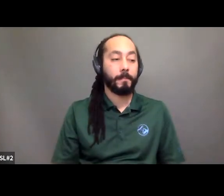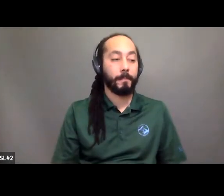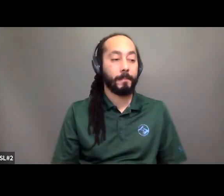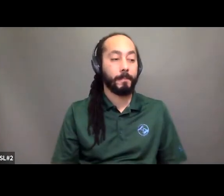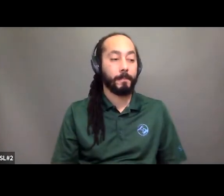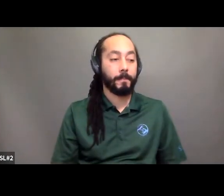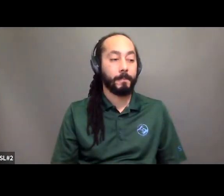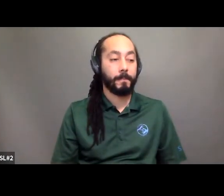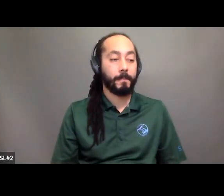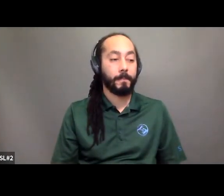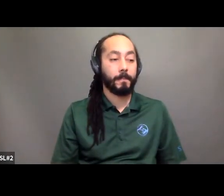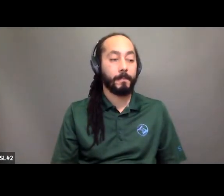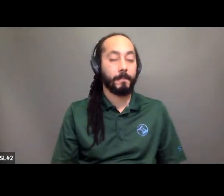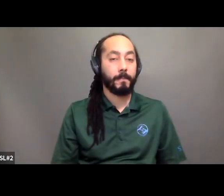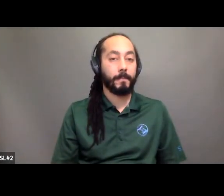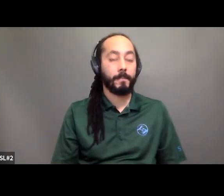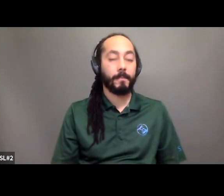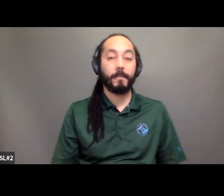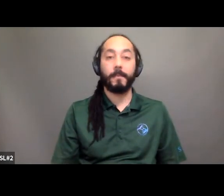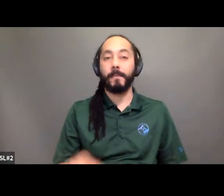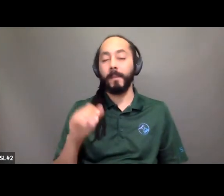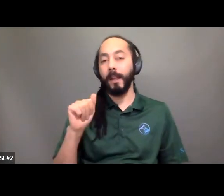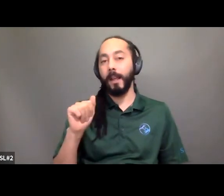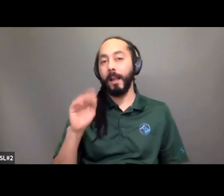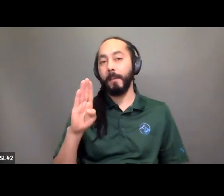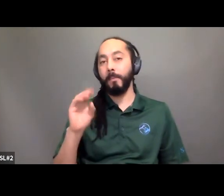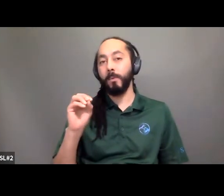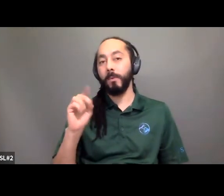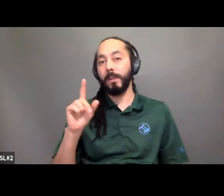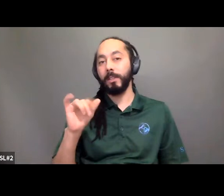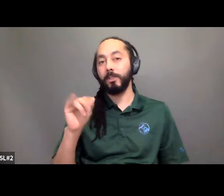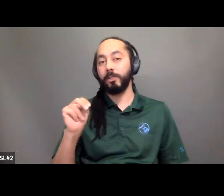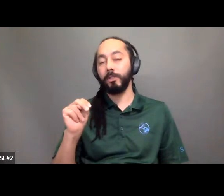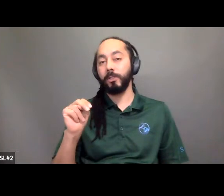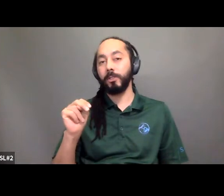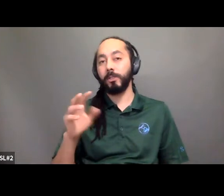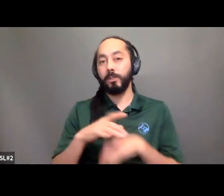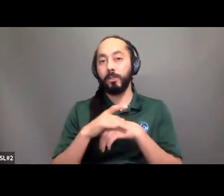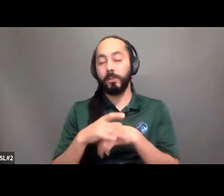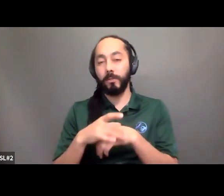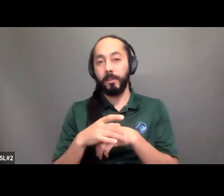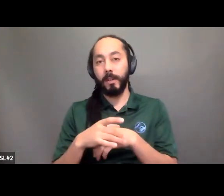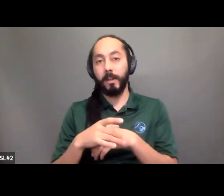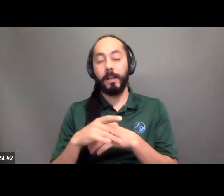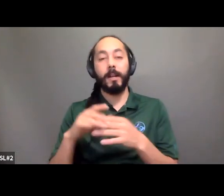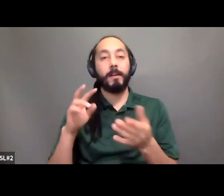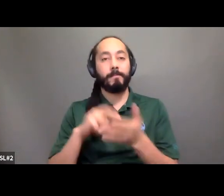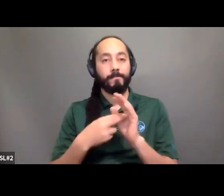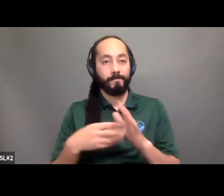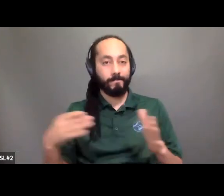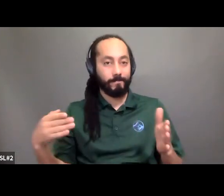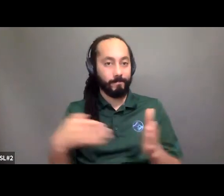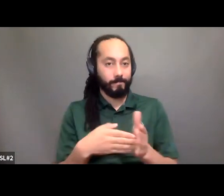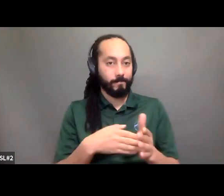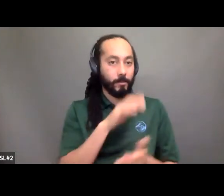Abolition geography is the antagonistic contradiction to carceral